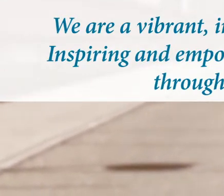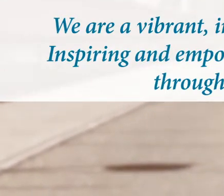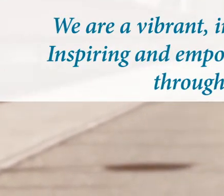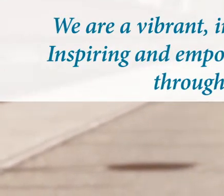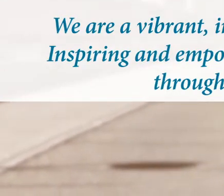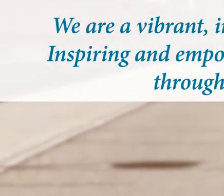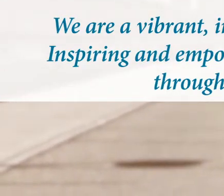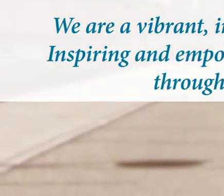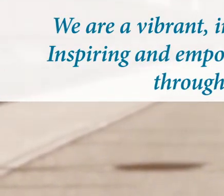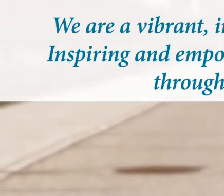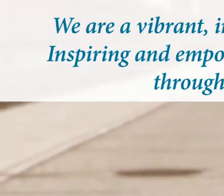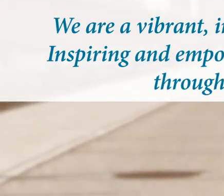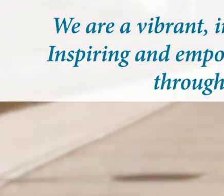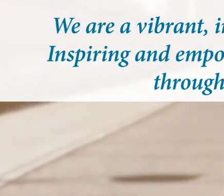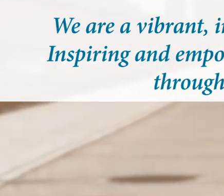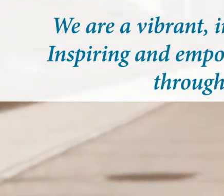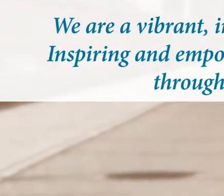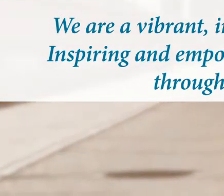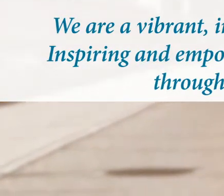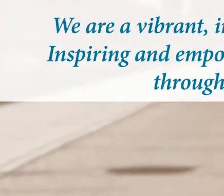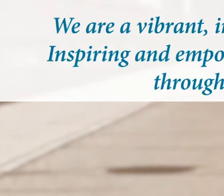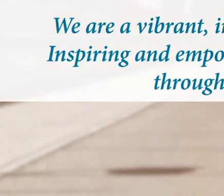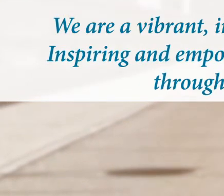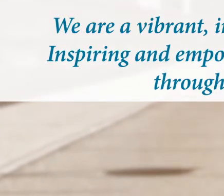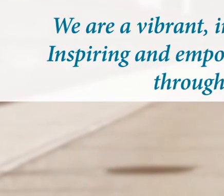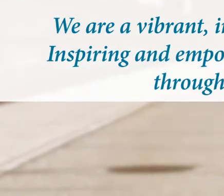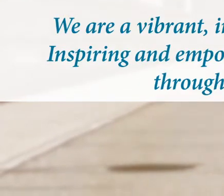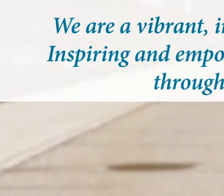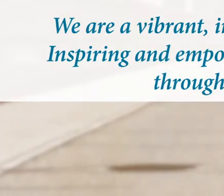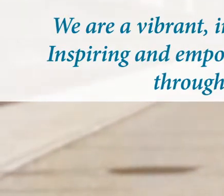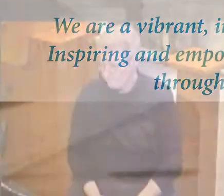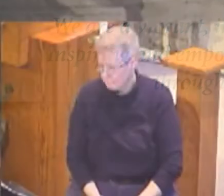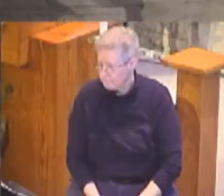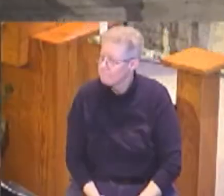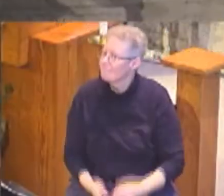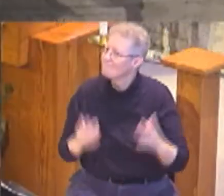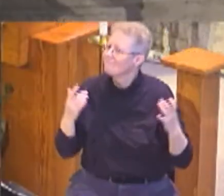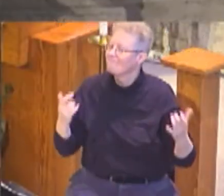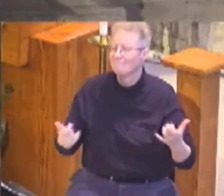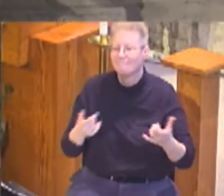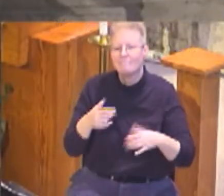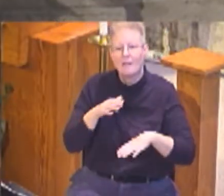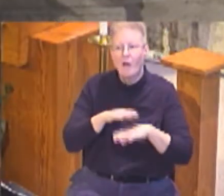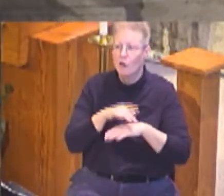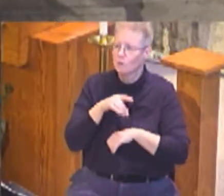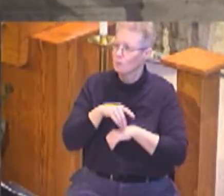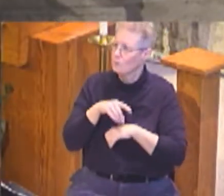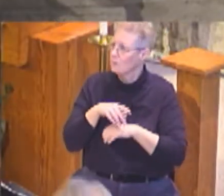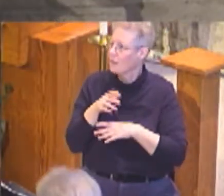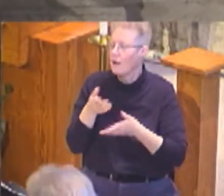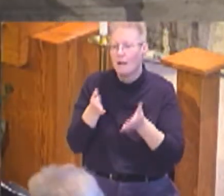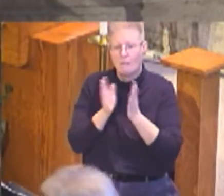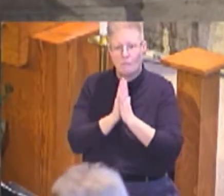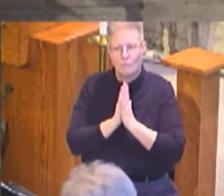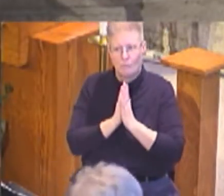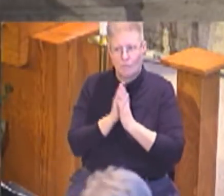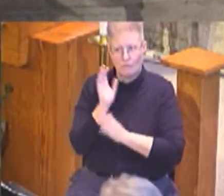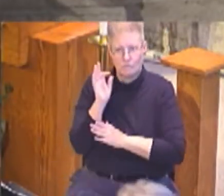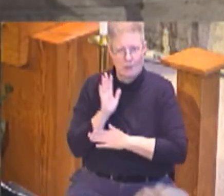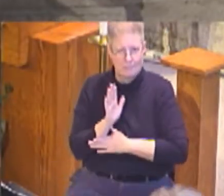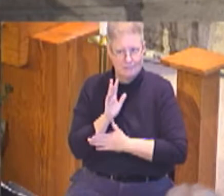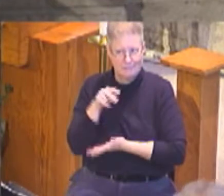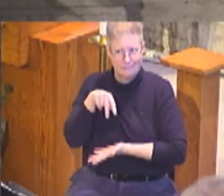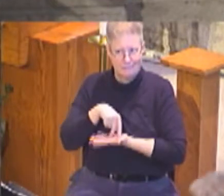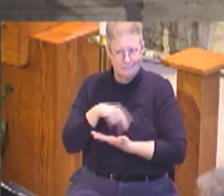prayer, education, and service. And I invite our on-duty prayer chaplains to please stand. These